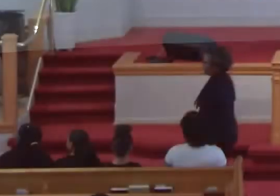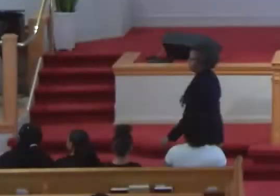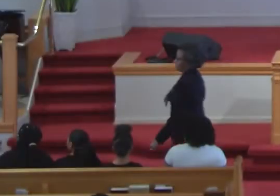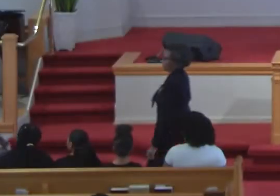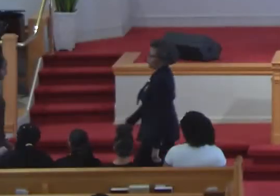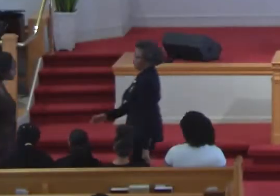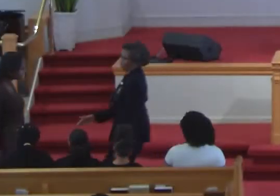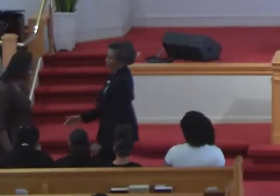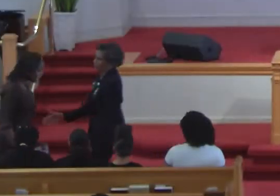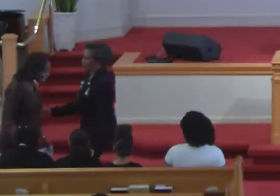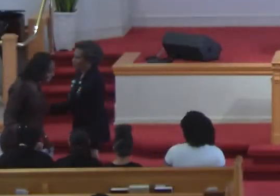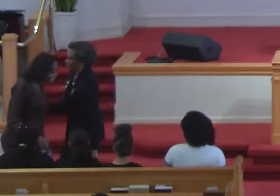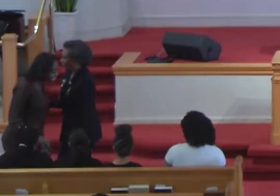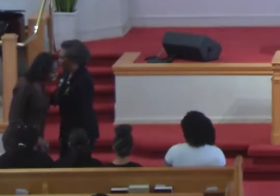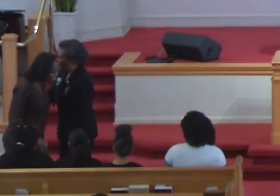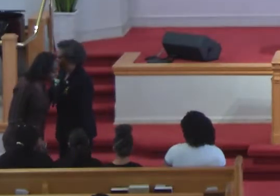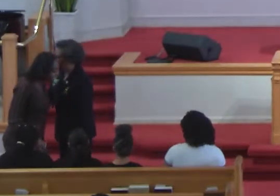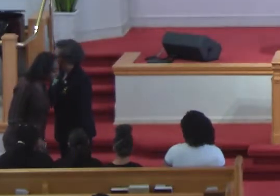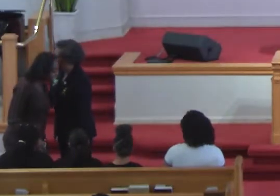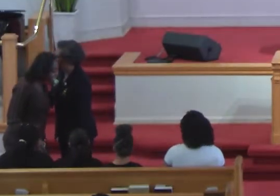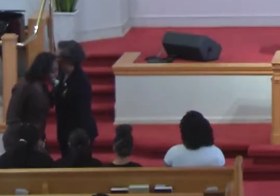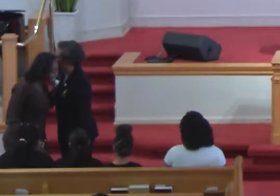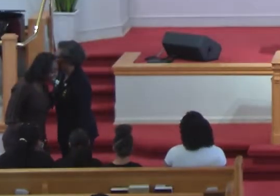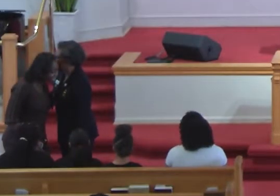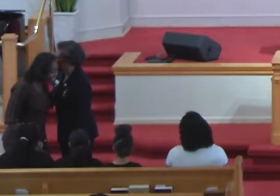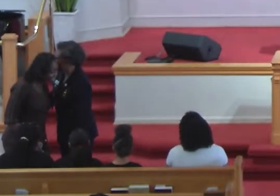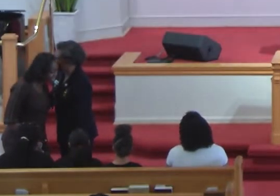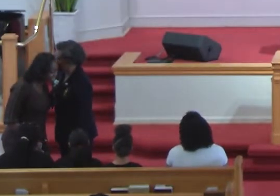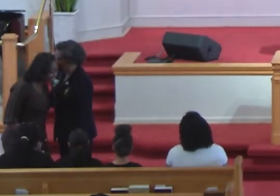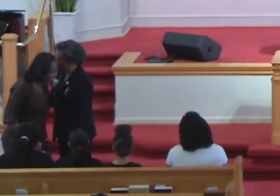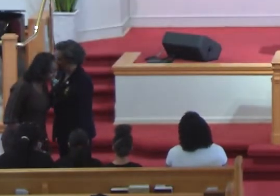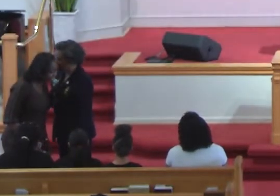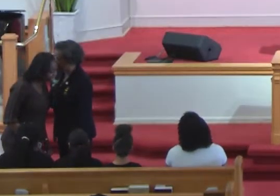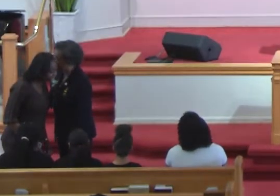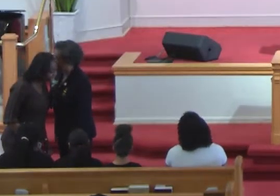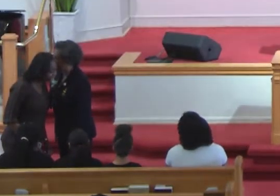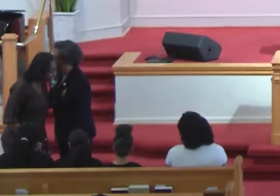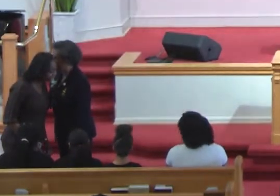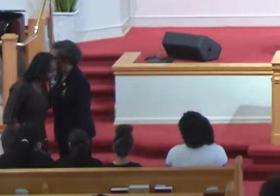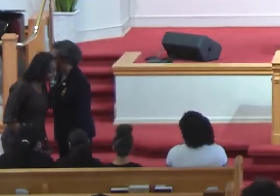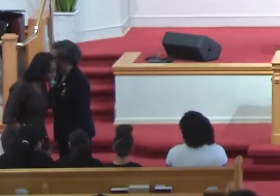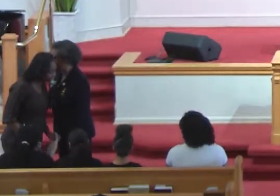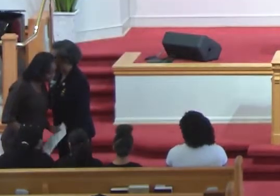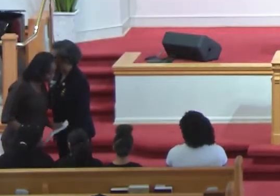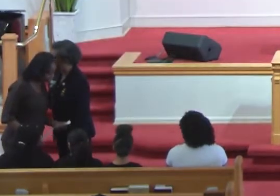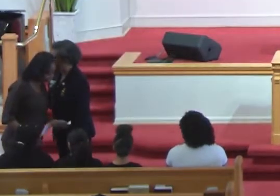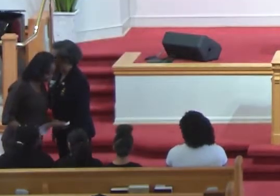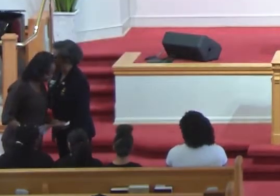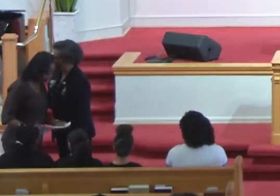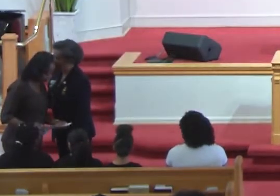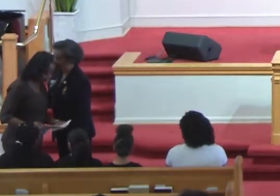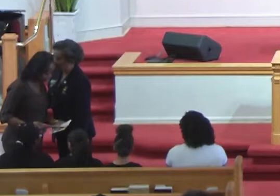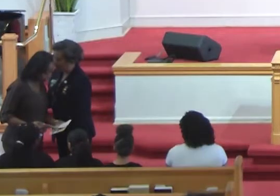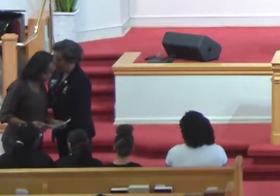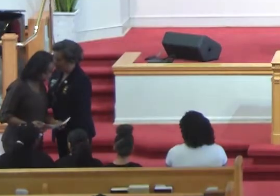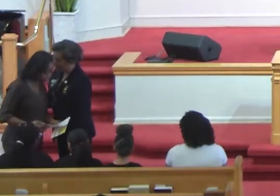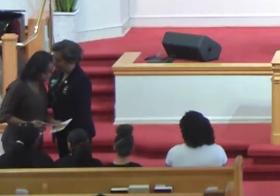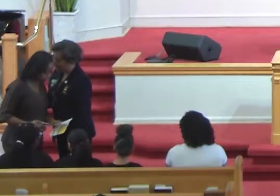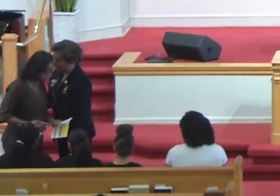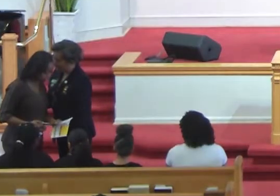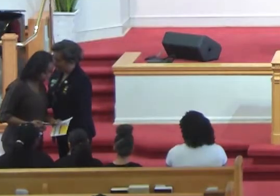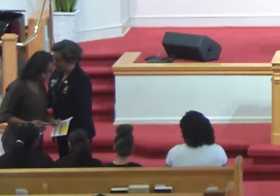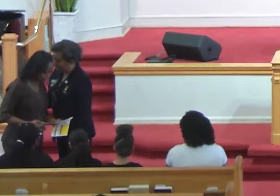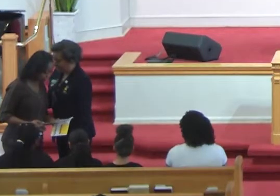Well, praise the Lord, everybody, and good morning. How many are glad to be in worship just one more time? For this is the